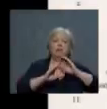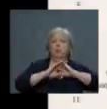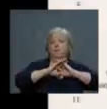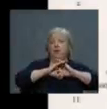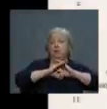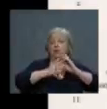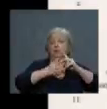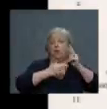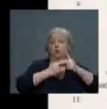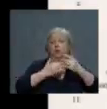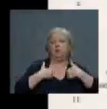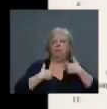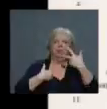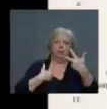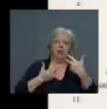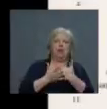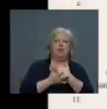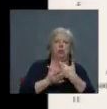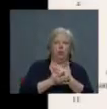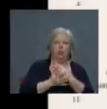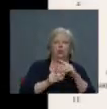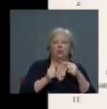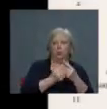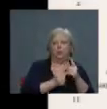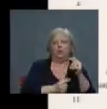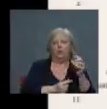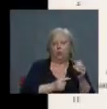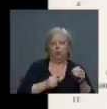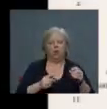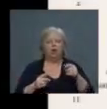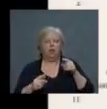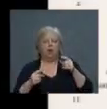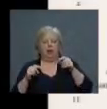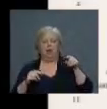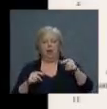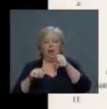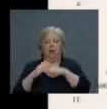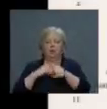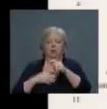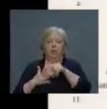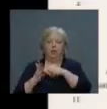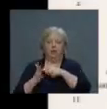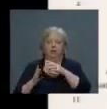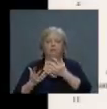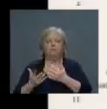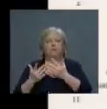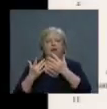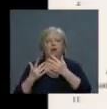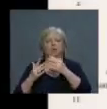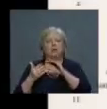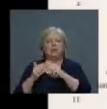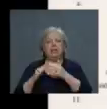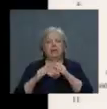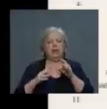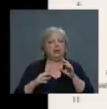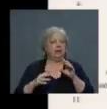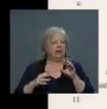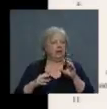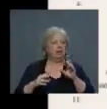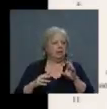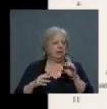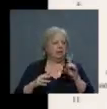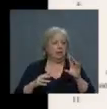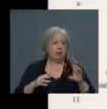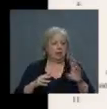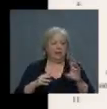programs. Under this, they are City of Fire CDC, numbers 8 and 9, those would be new